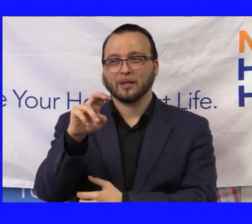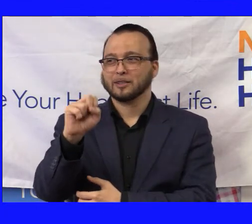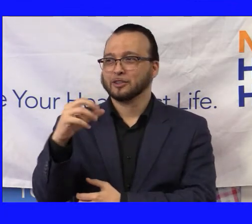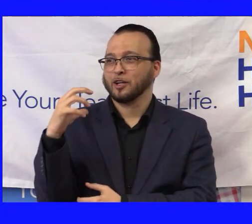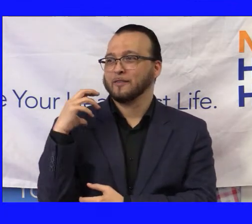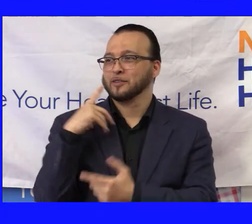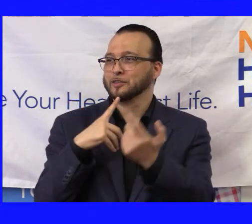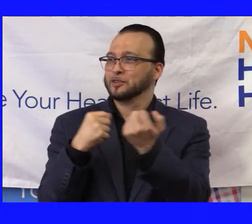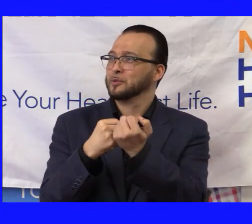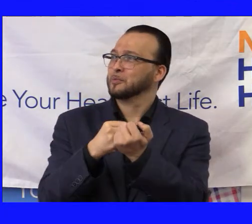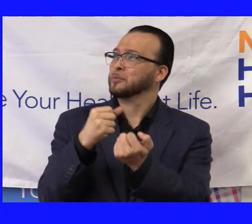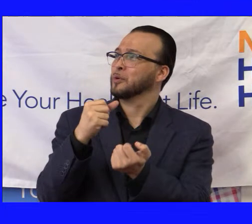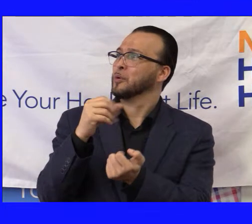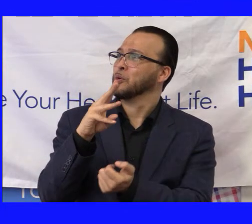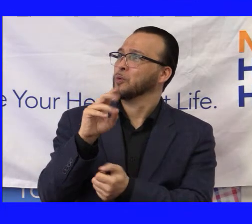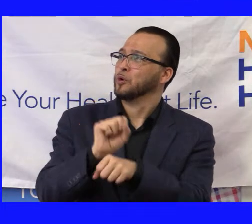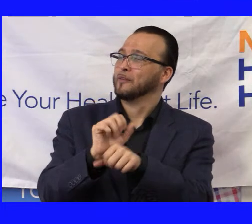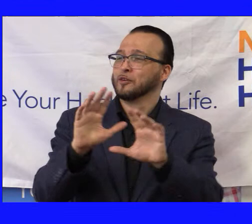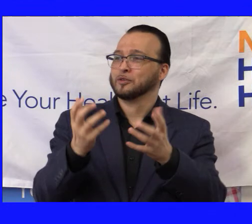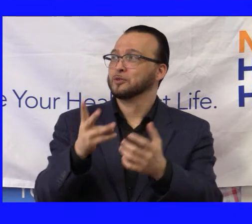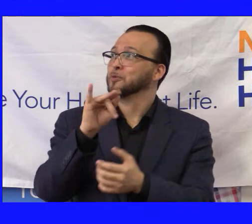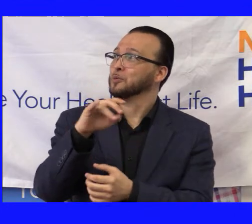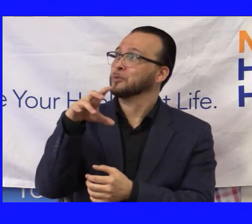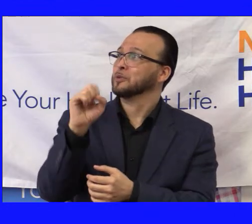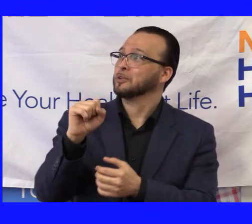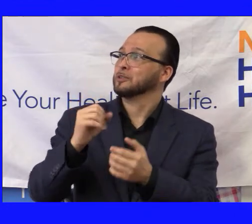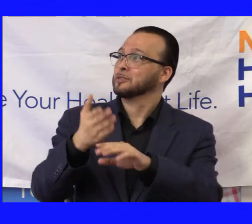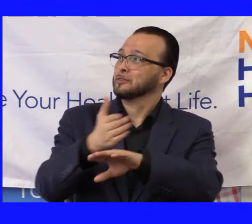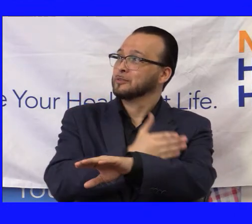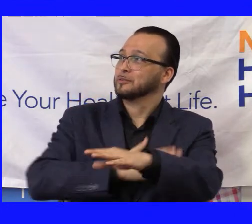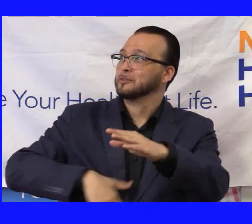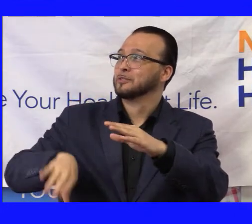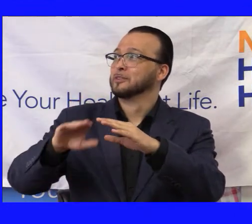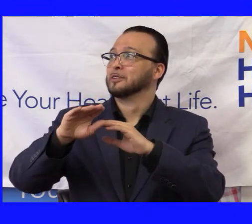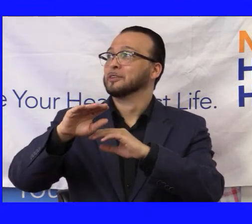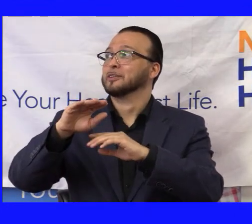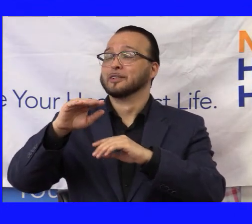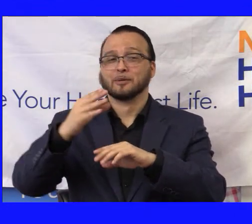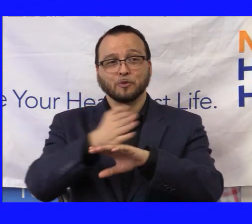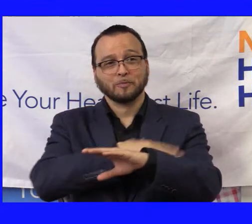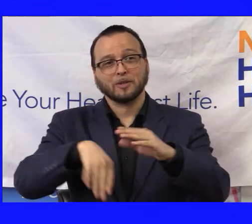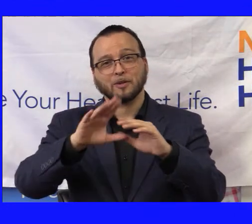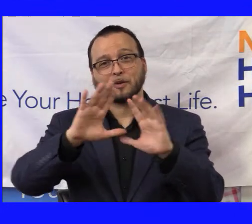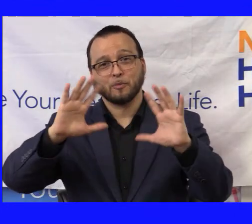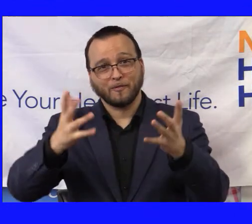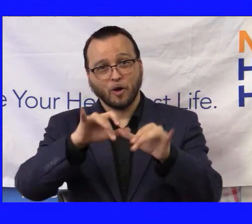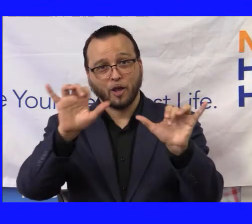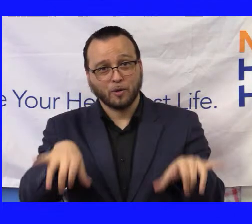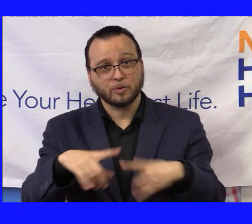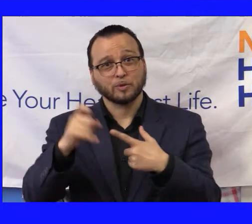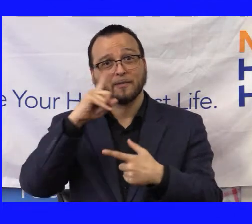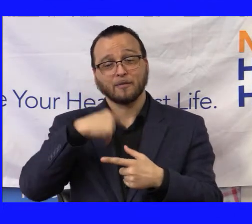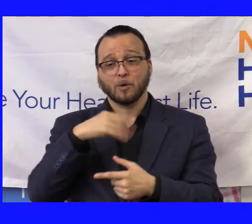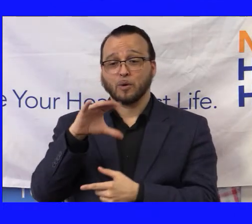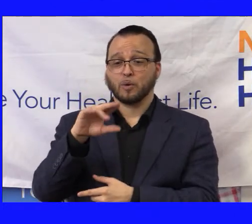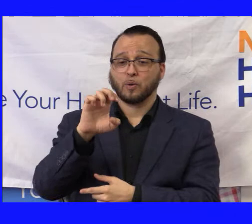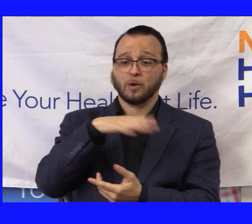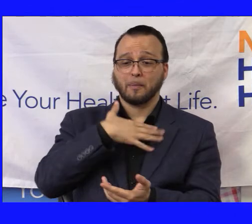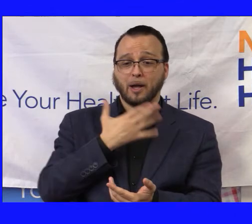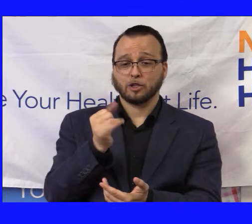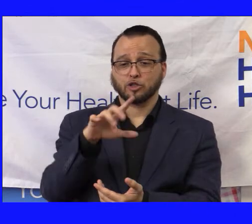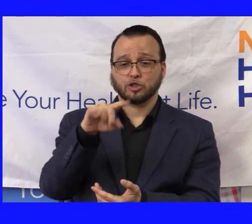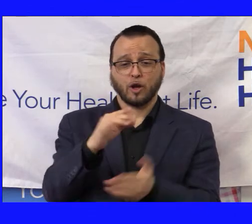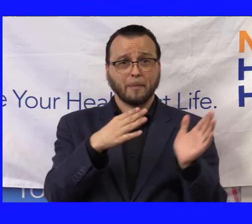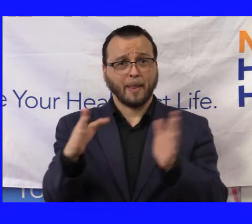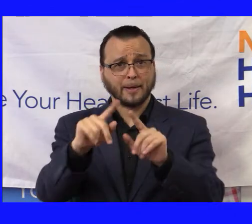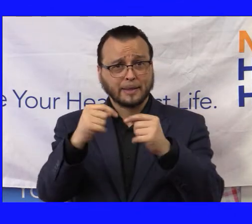the workforce wellness, care experience, and system performance improvement portfolios. On behalf of the core MyChart planning team, it is